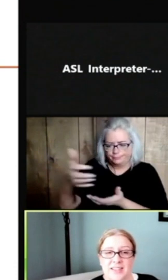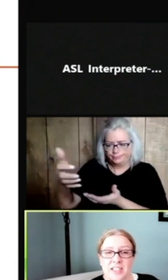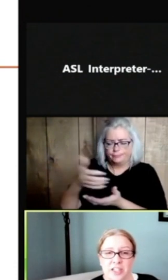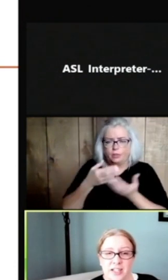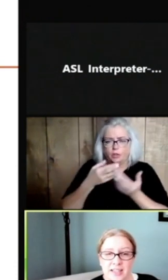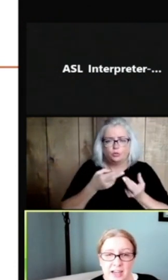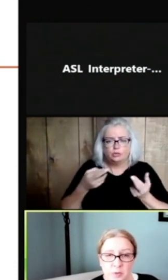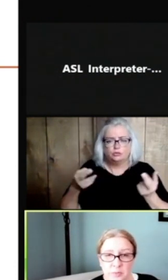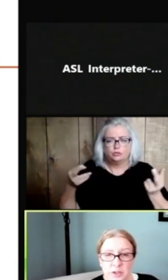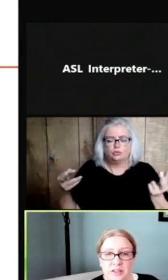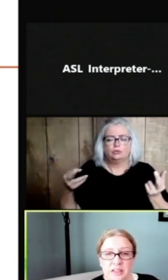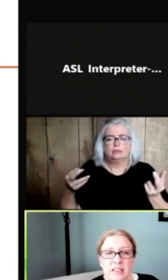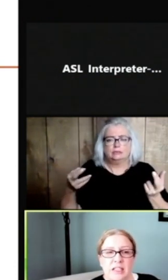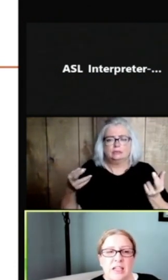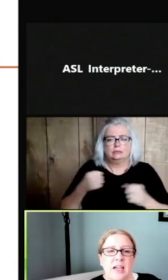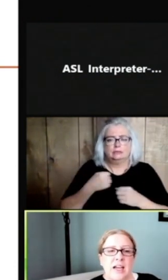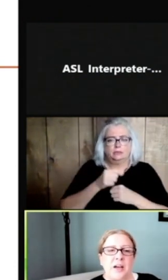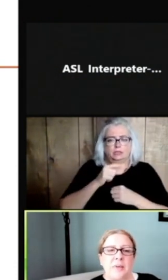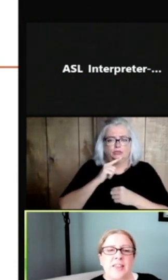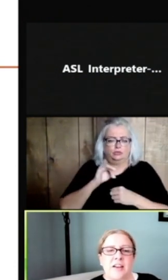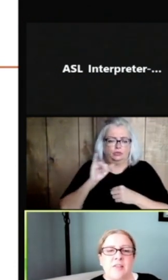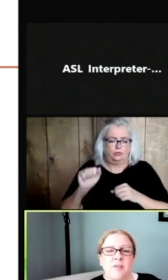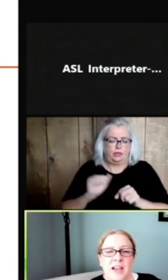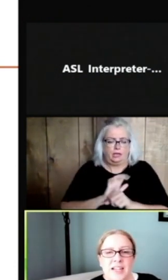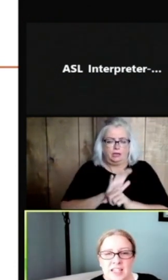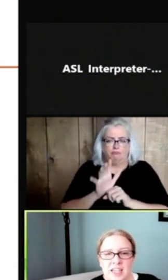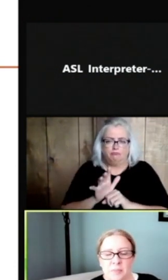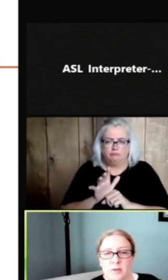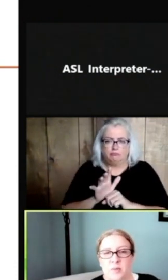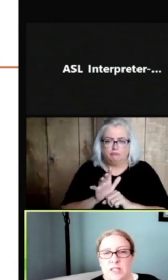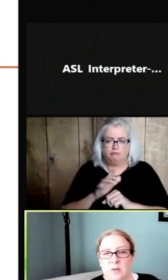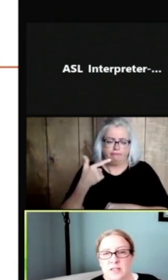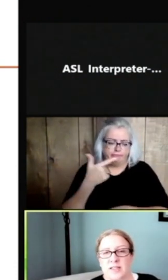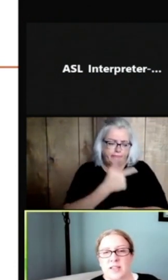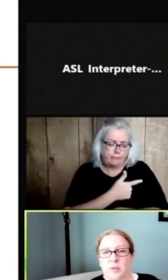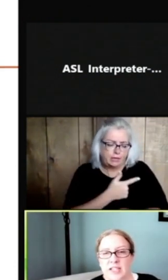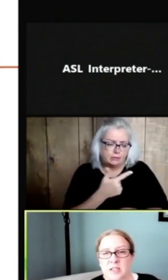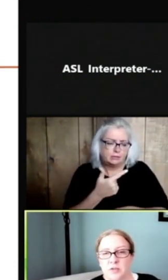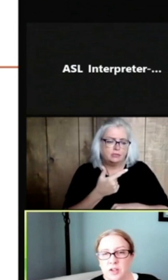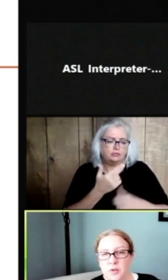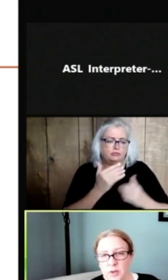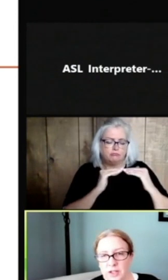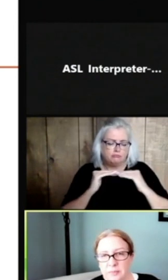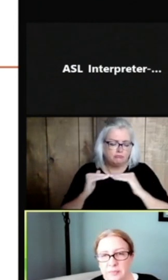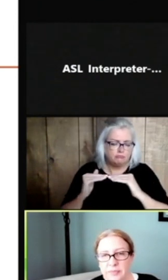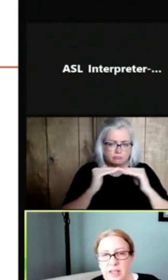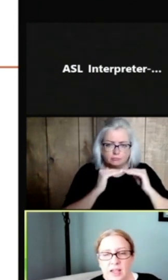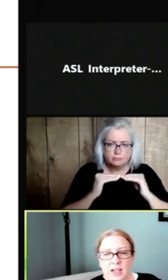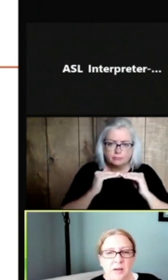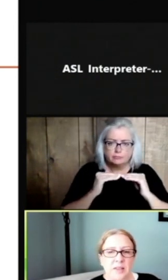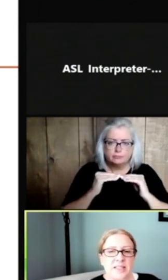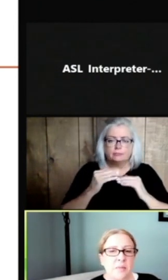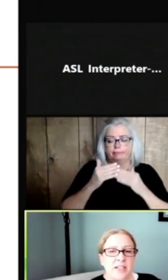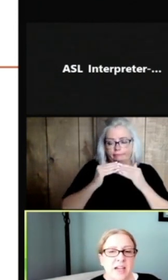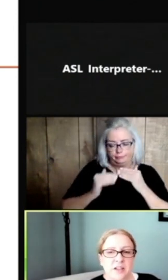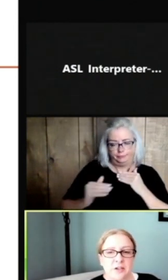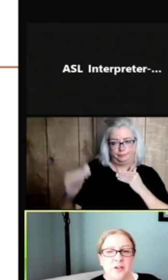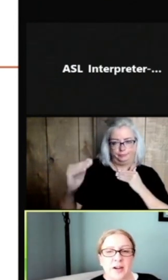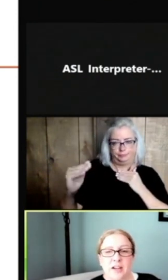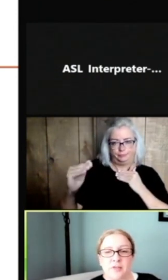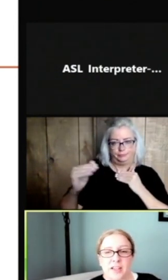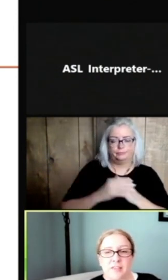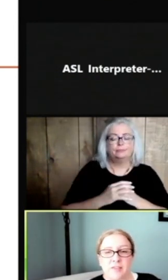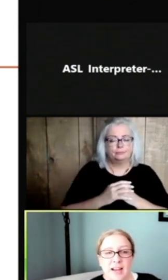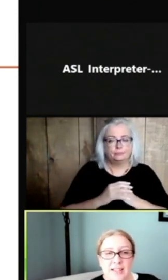COVID-19 vaccination is equitable, and then fighting to keep those resources in place moving forward. This can be done